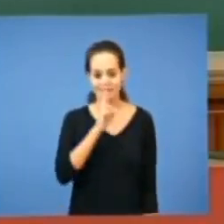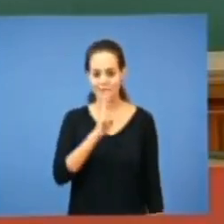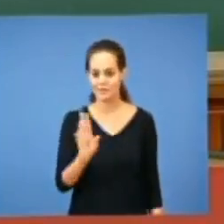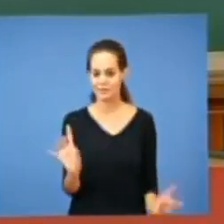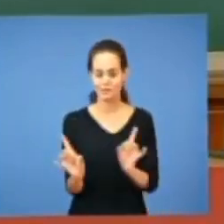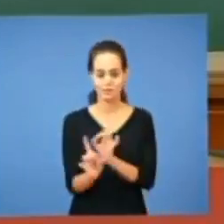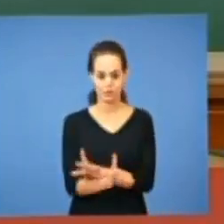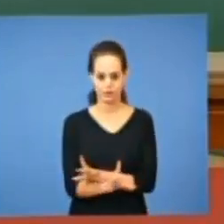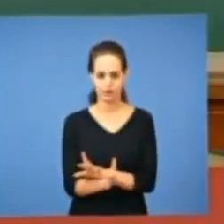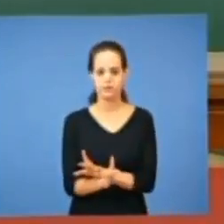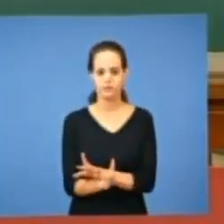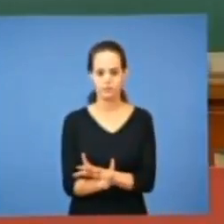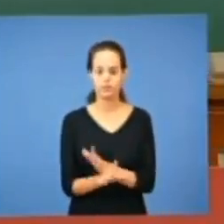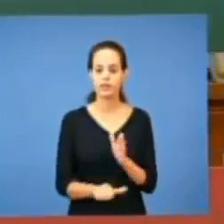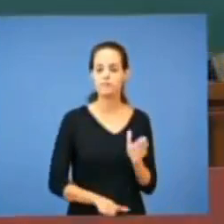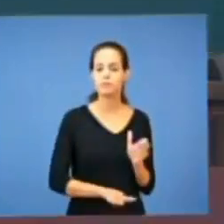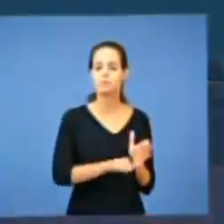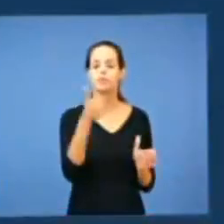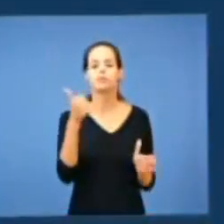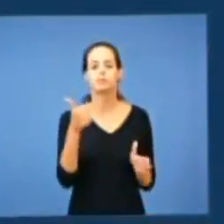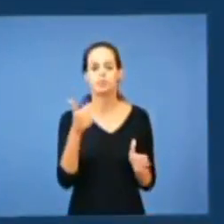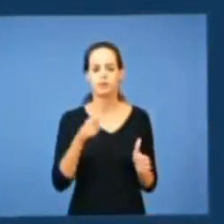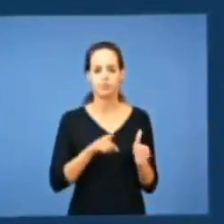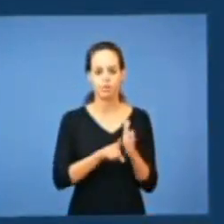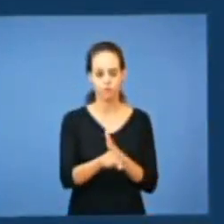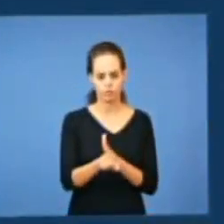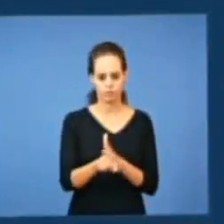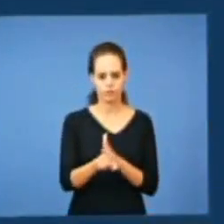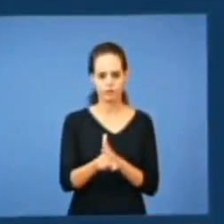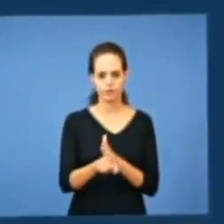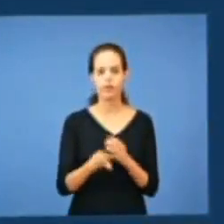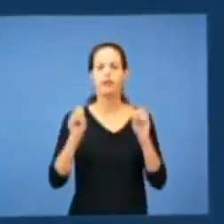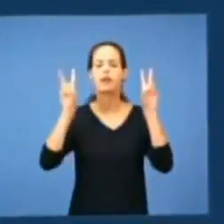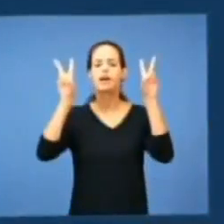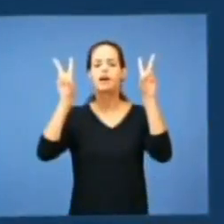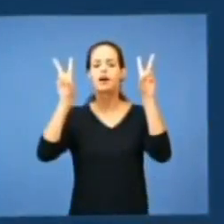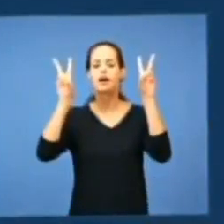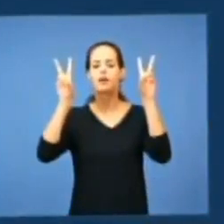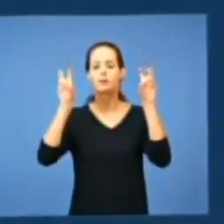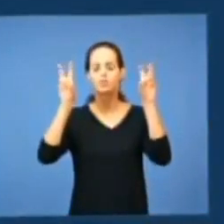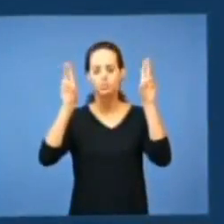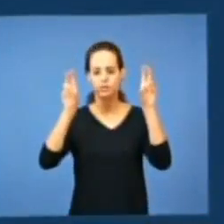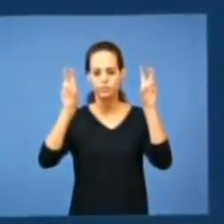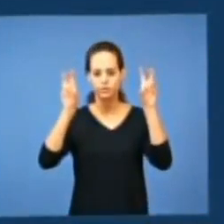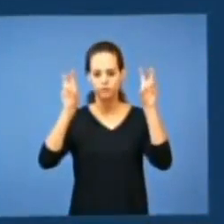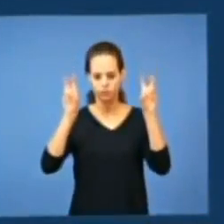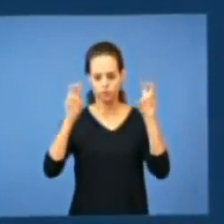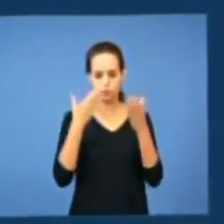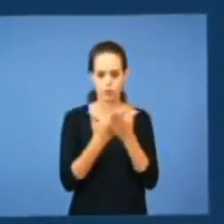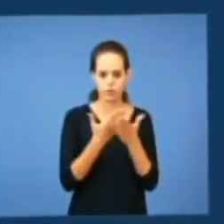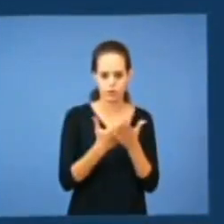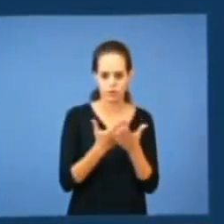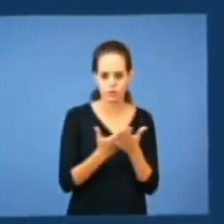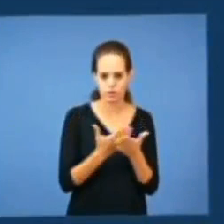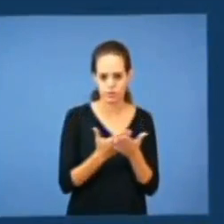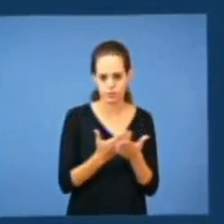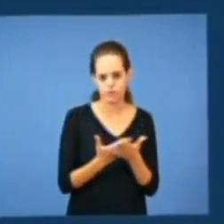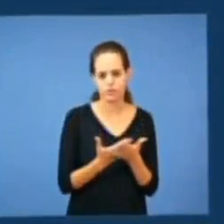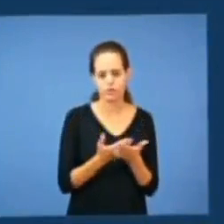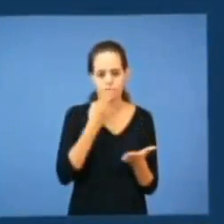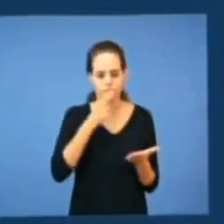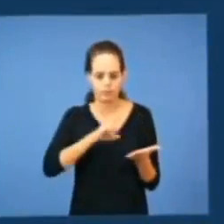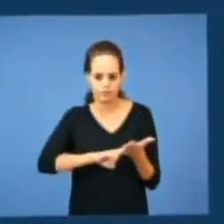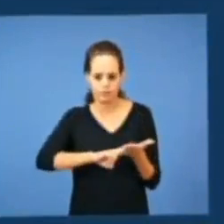have the answer ready. Let's go to the first. Going back to the study of the Church of Asia,